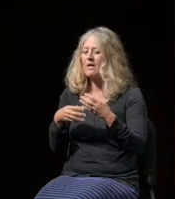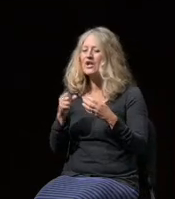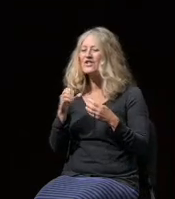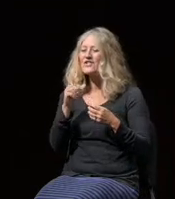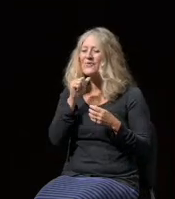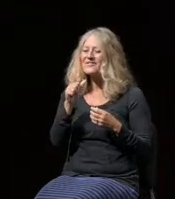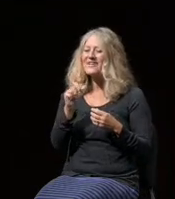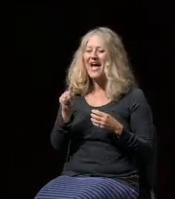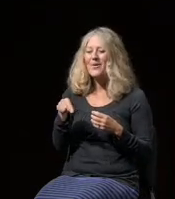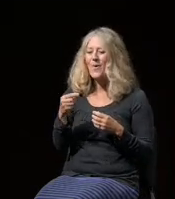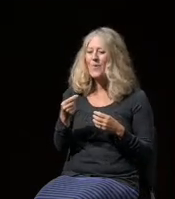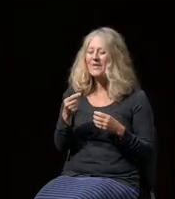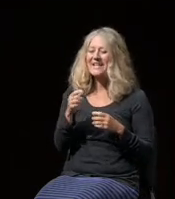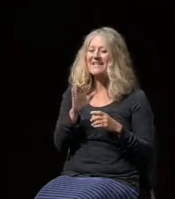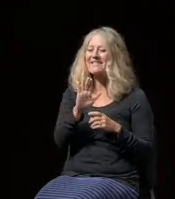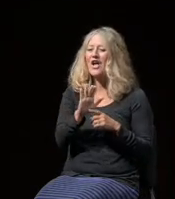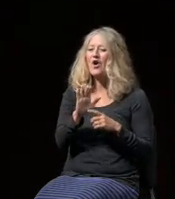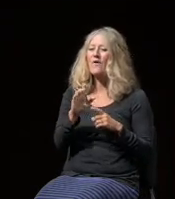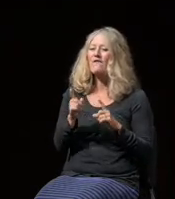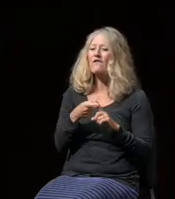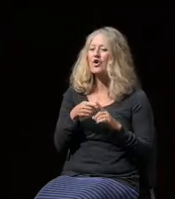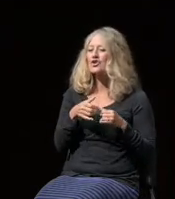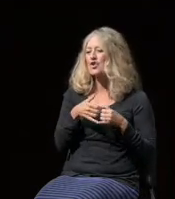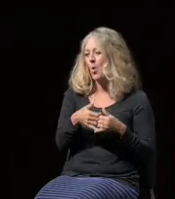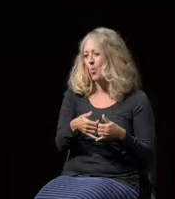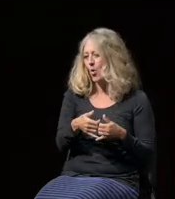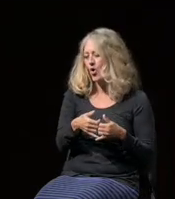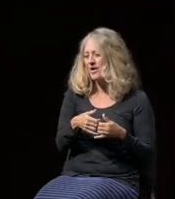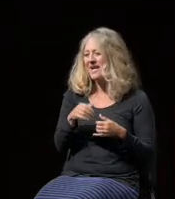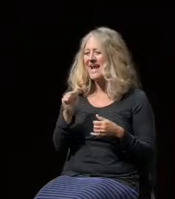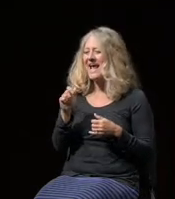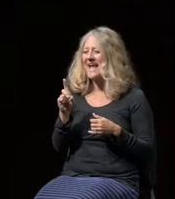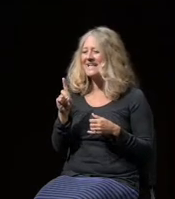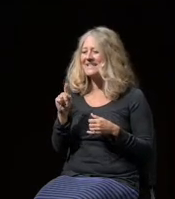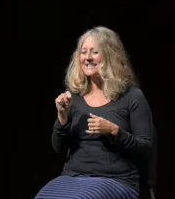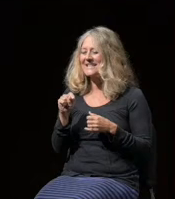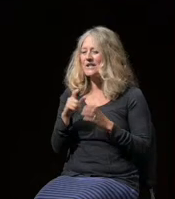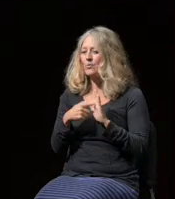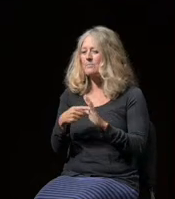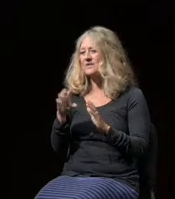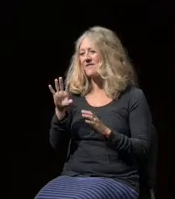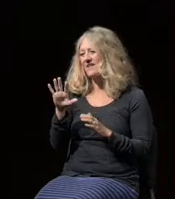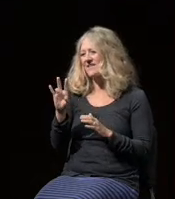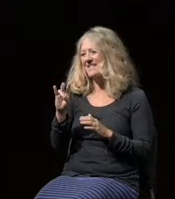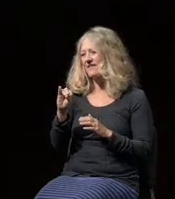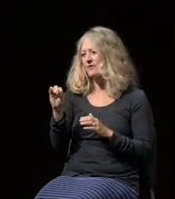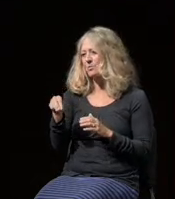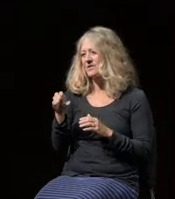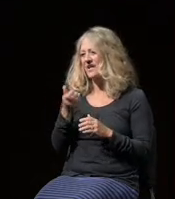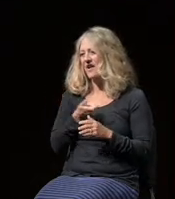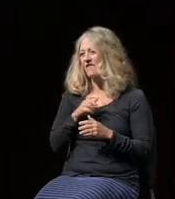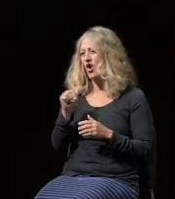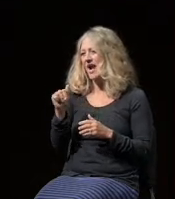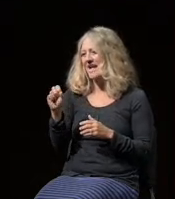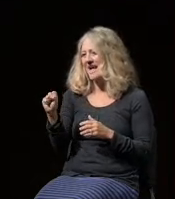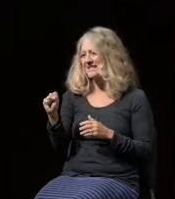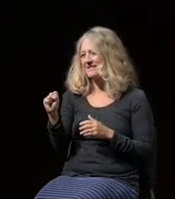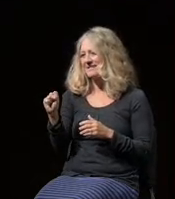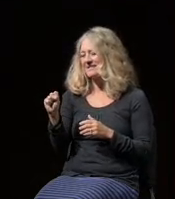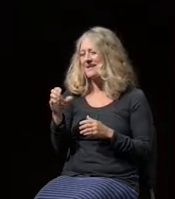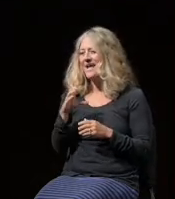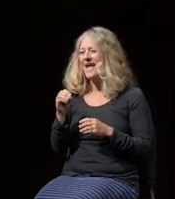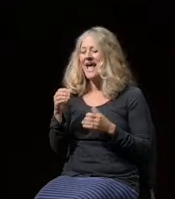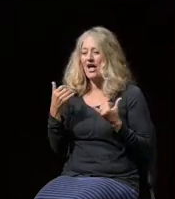not necessarily their first award. ADTs represent 57% of our associate's degrees.